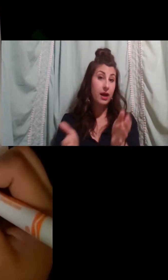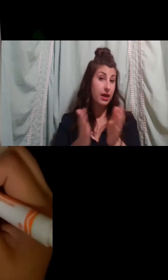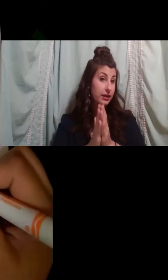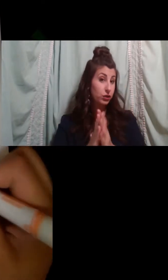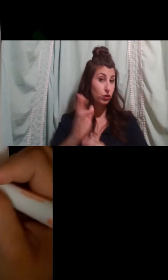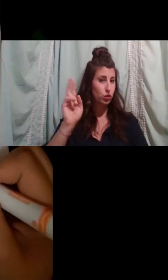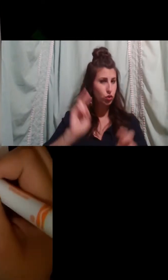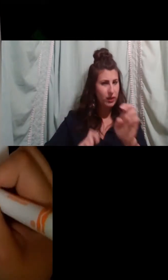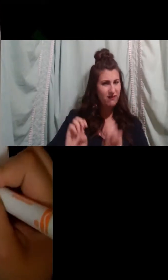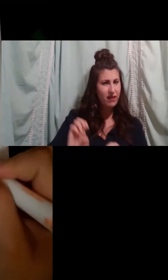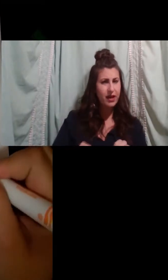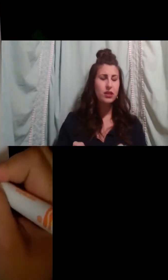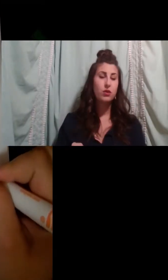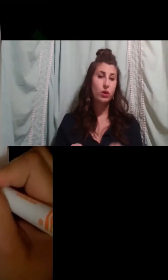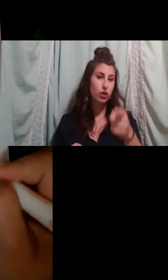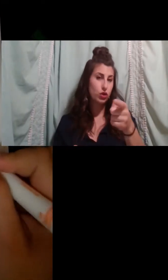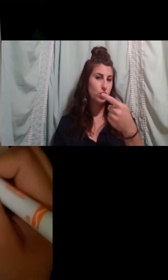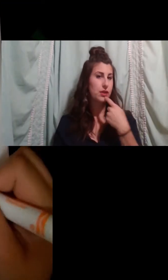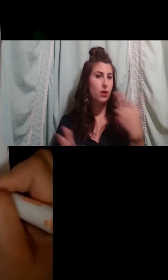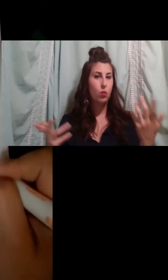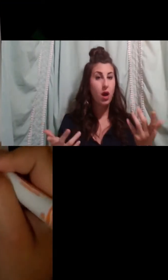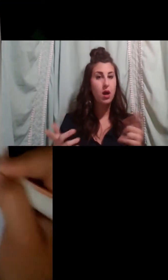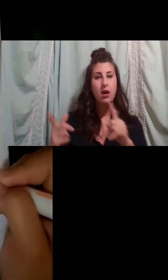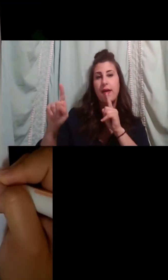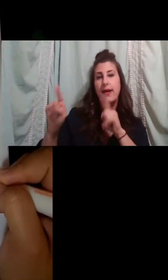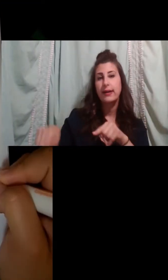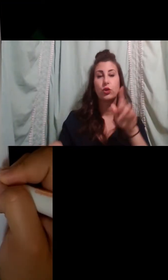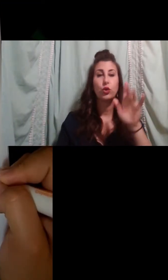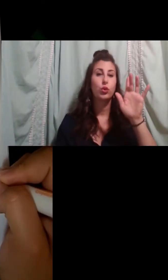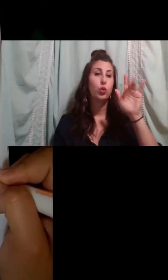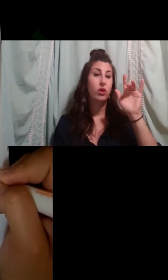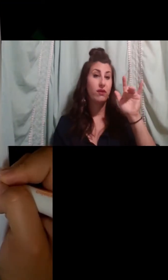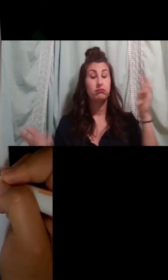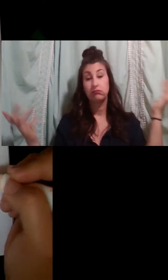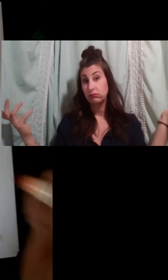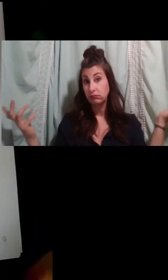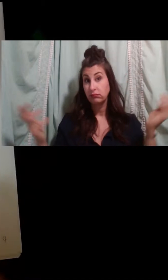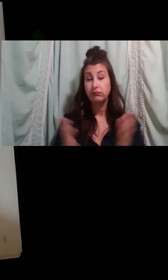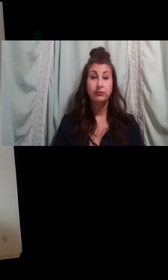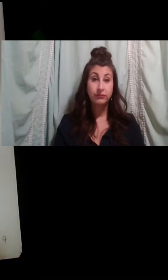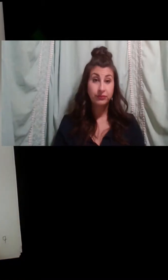you to evaluate it, then you'll say the answer is 25.